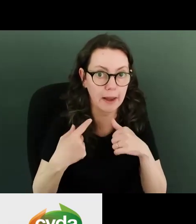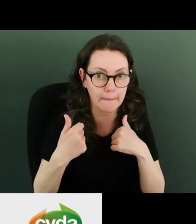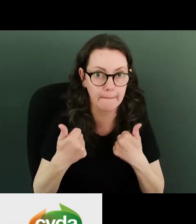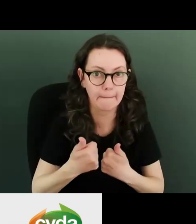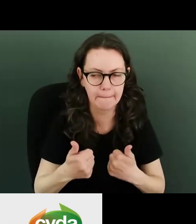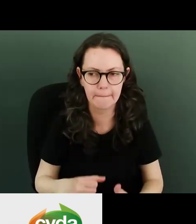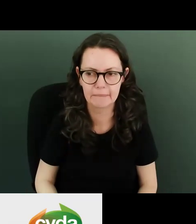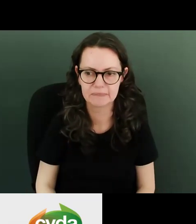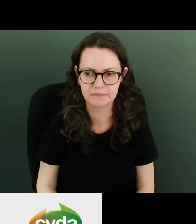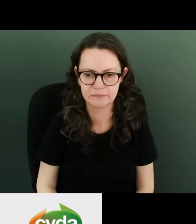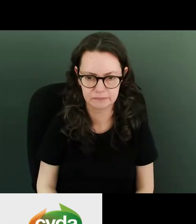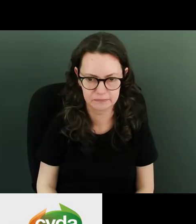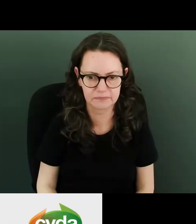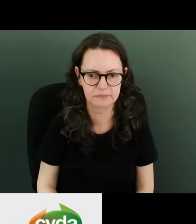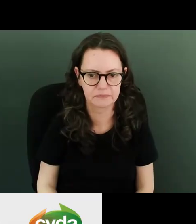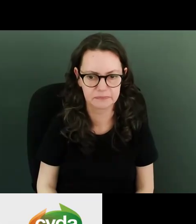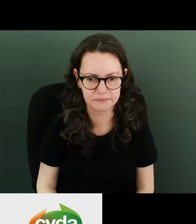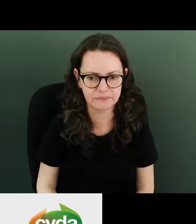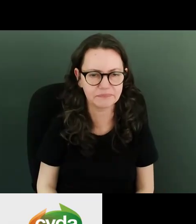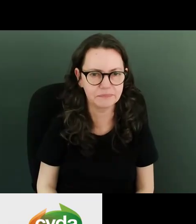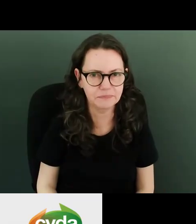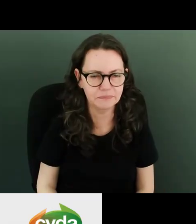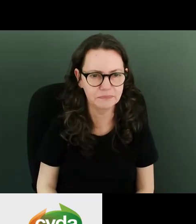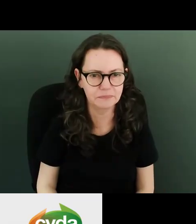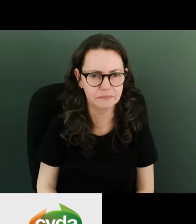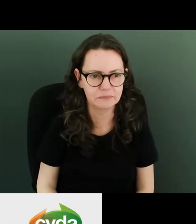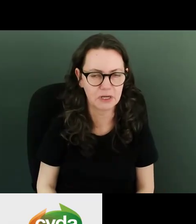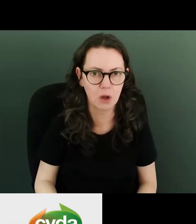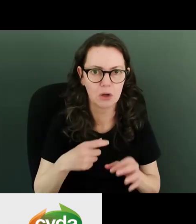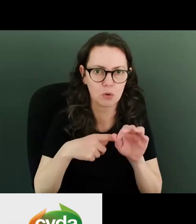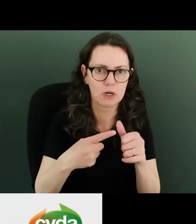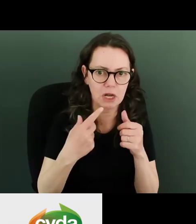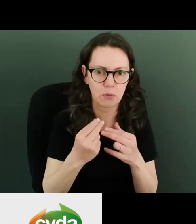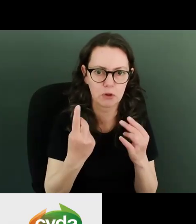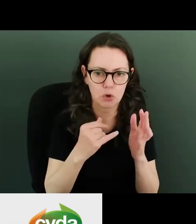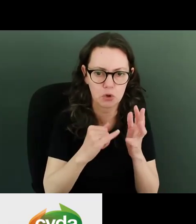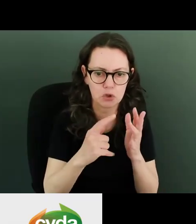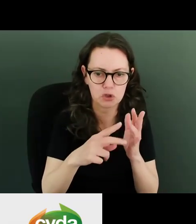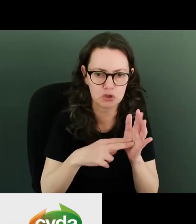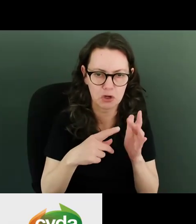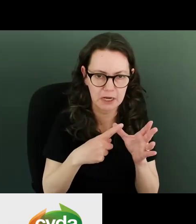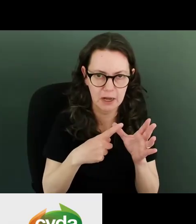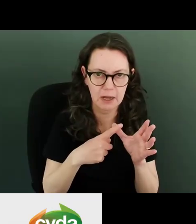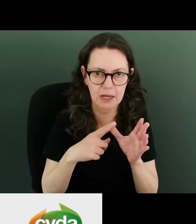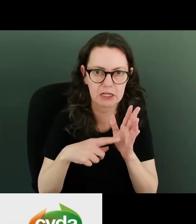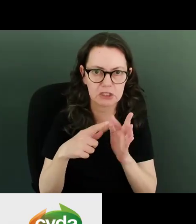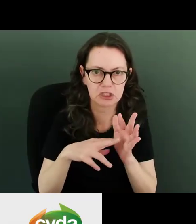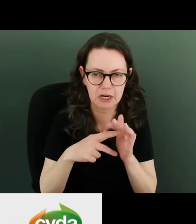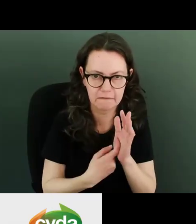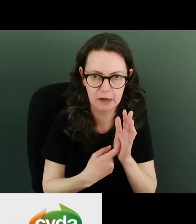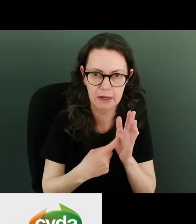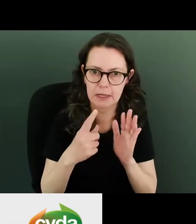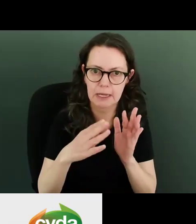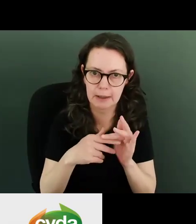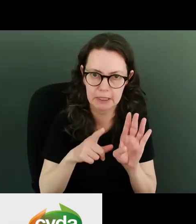And the Q&A panel will feature Sonia, Jennifer, Emily, and Layne. So